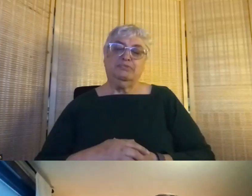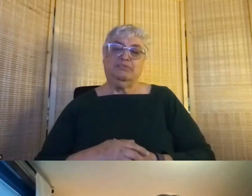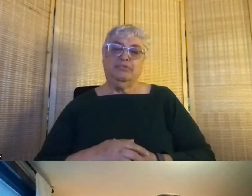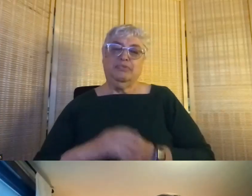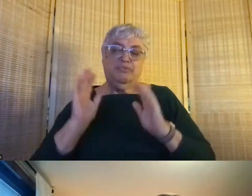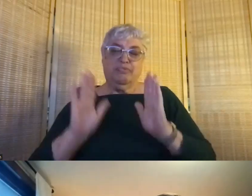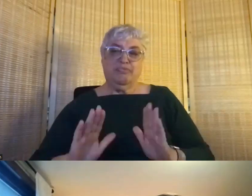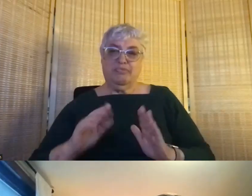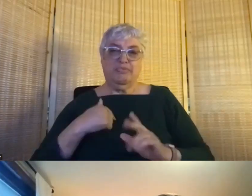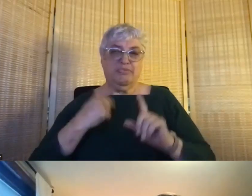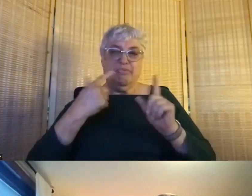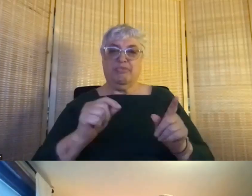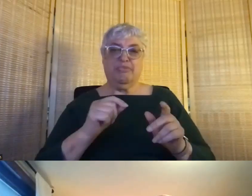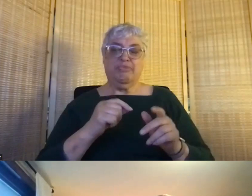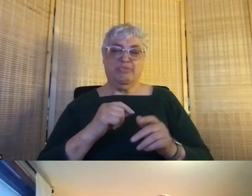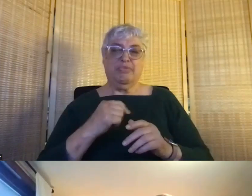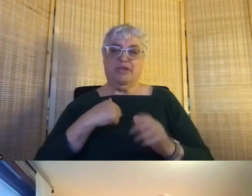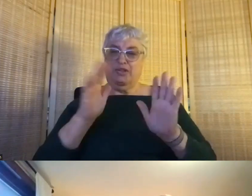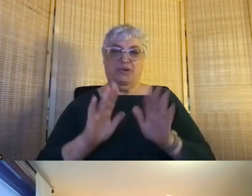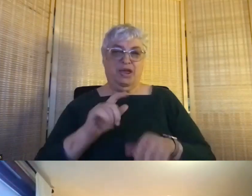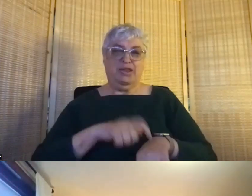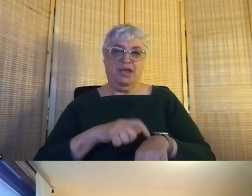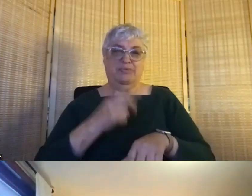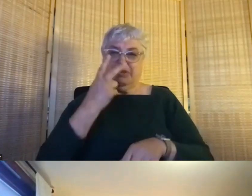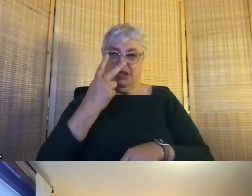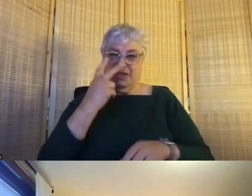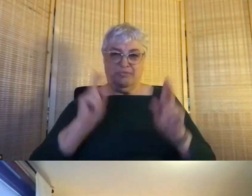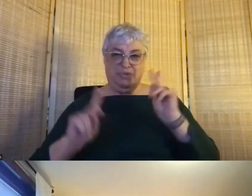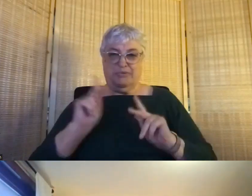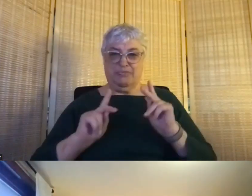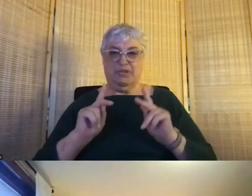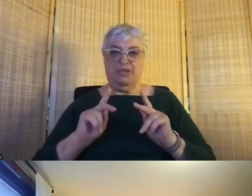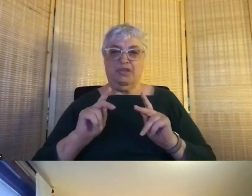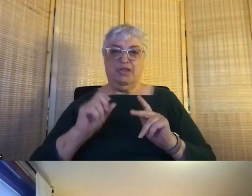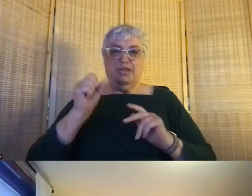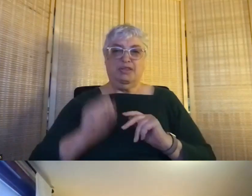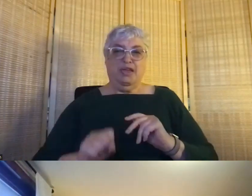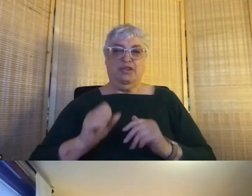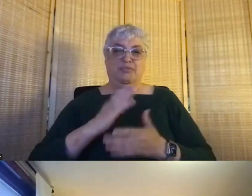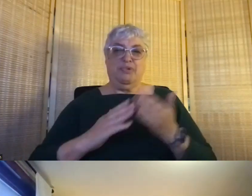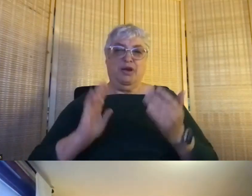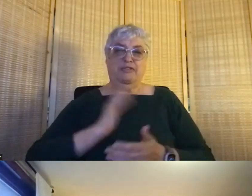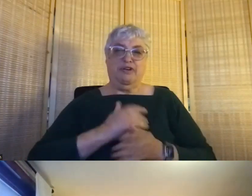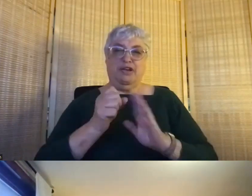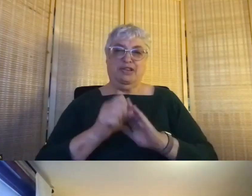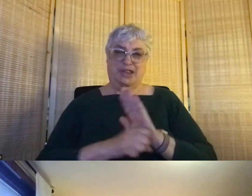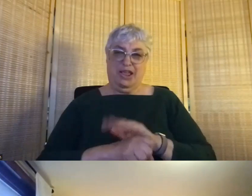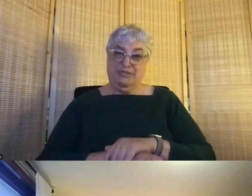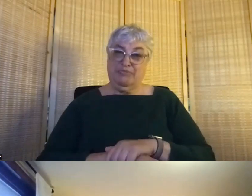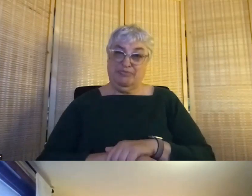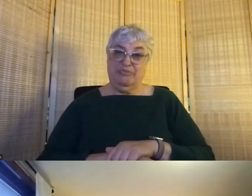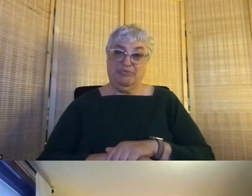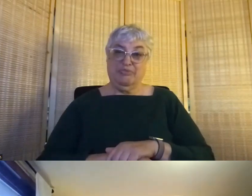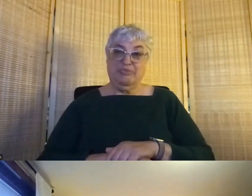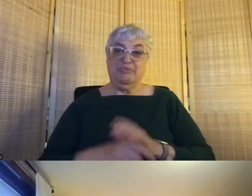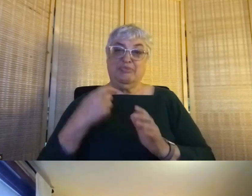Great to go. I went and I had a great time seeing the beautiful southern part of our state. And we have,